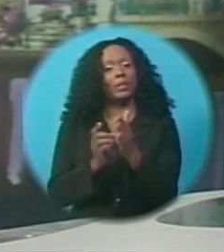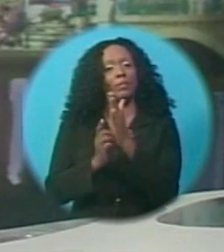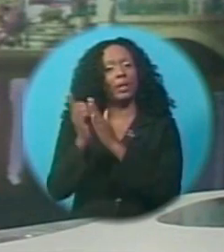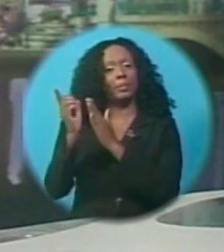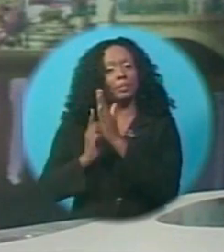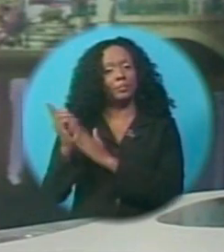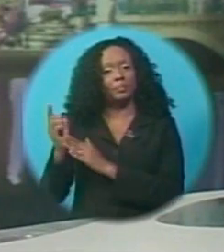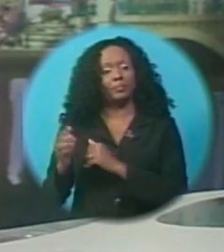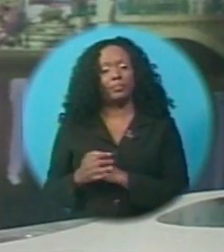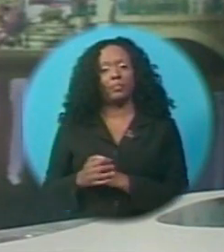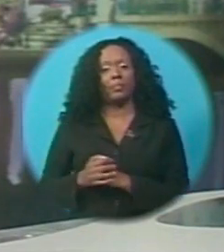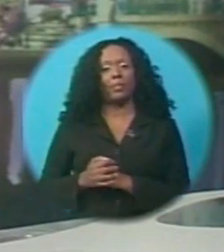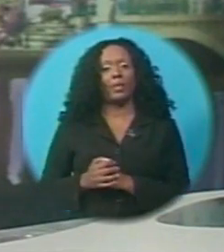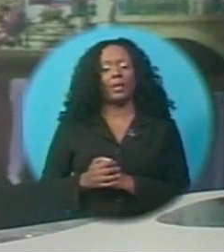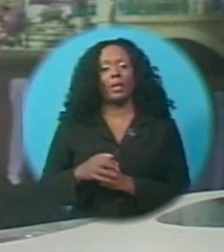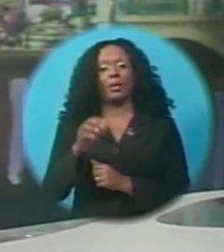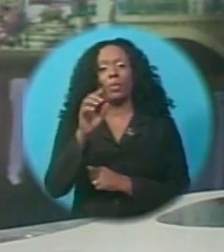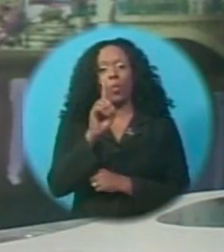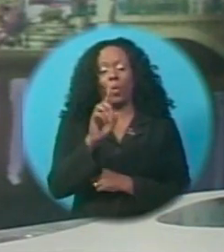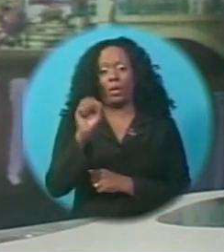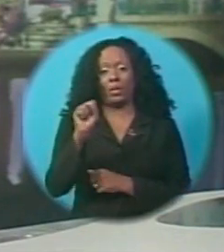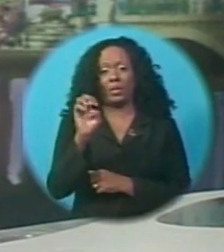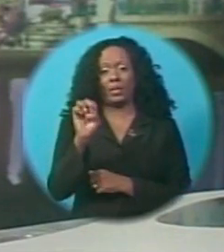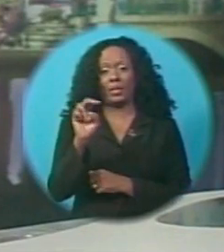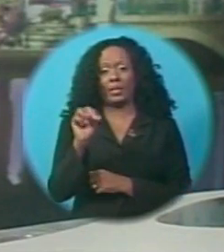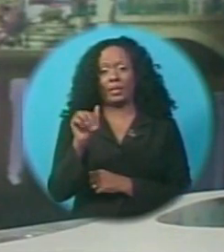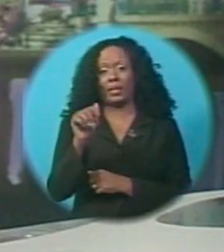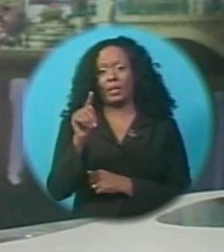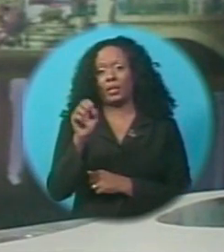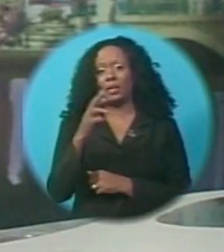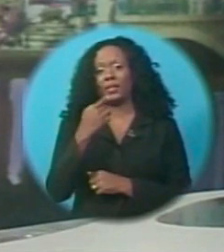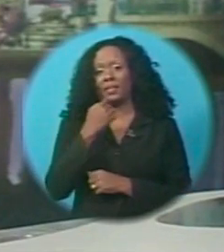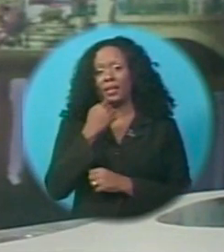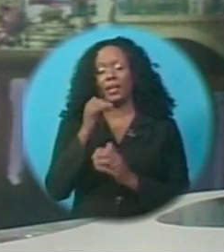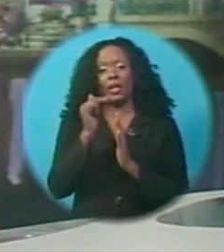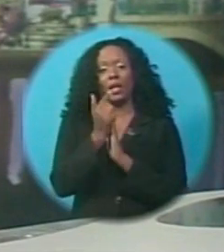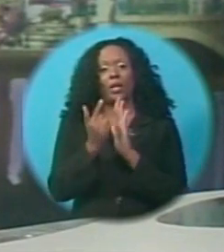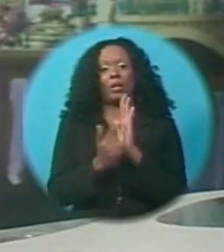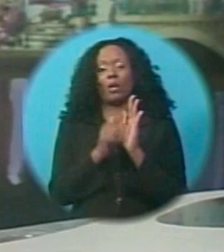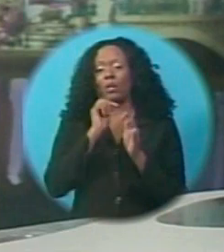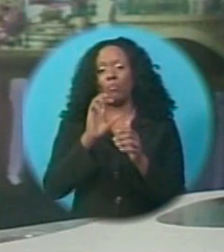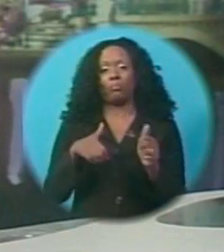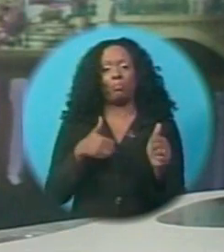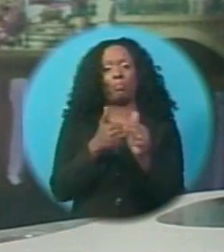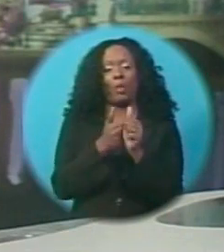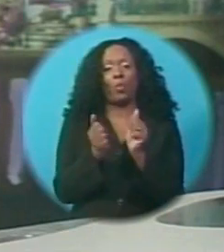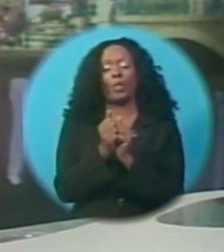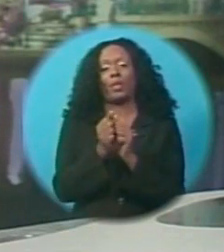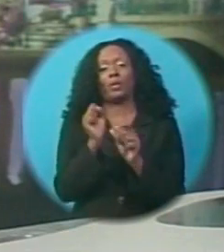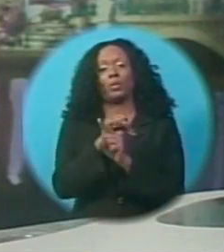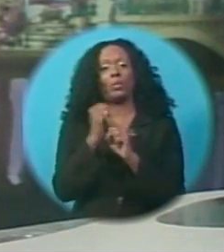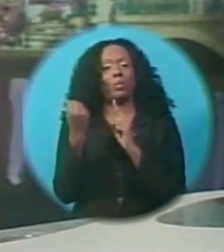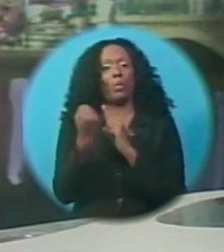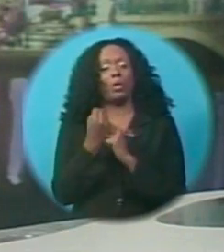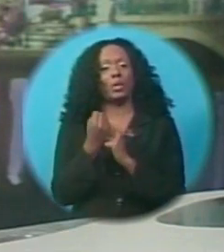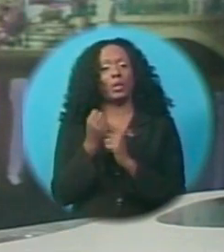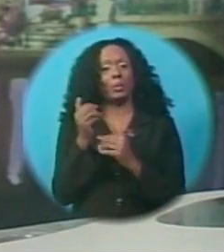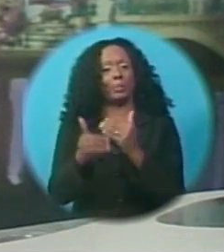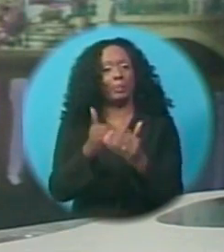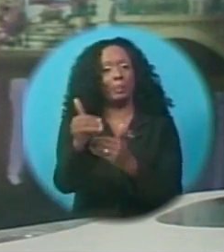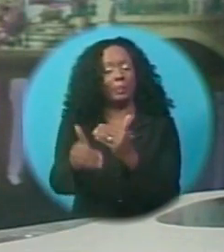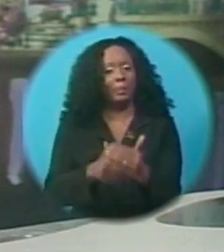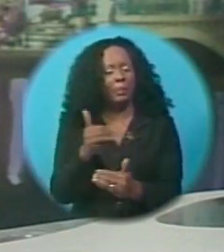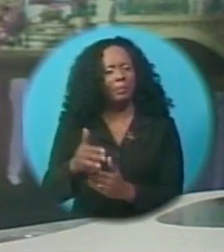in recreation, and then neglecting their children. The children can't have clothing for school, food, and